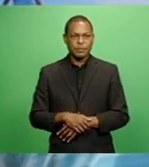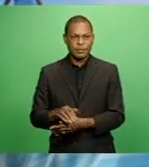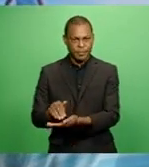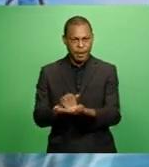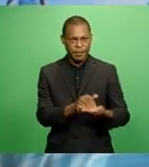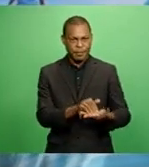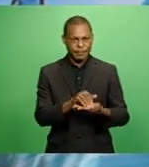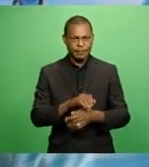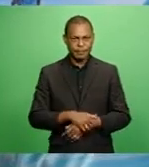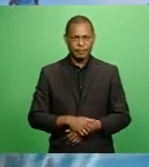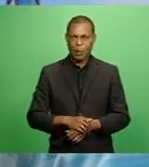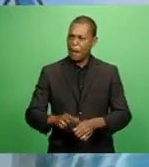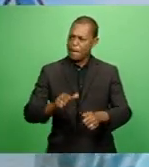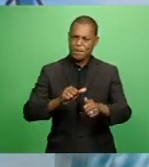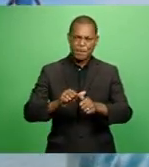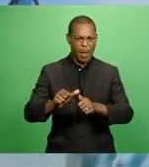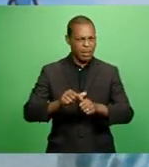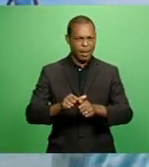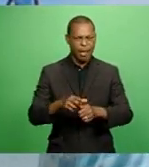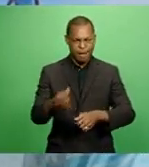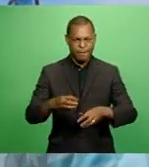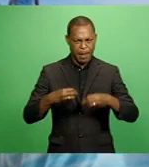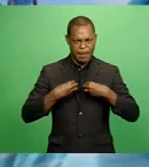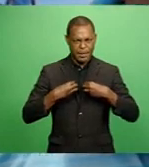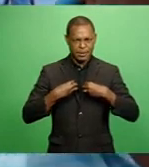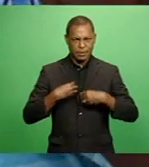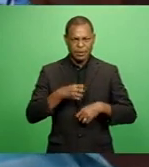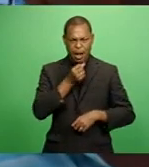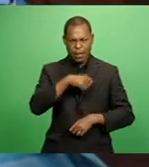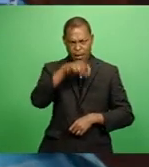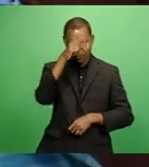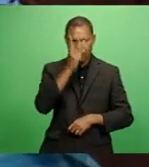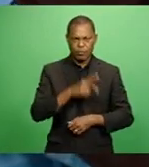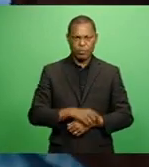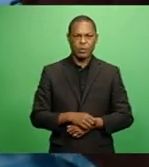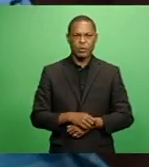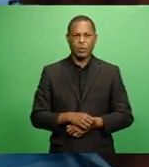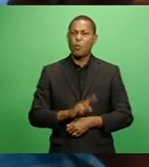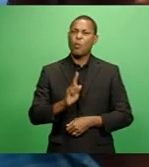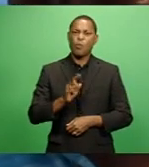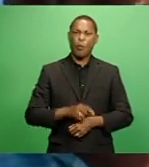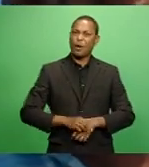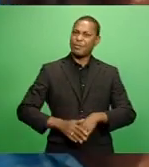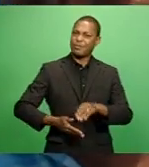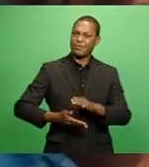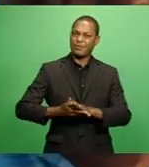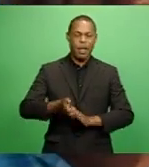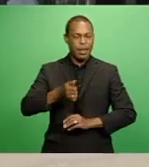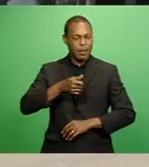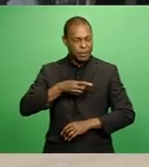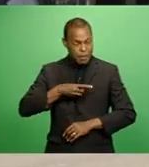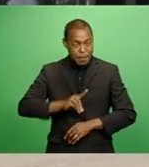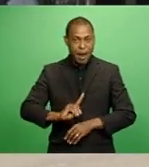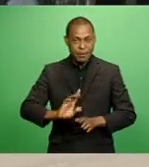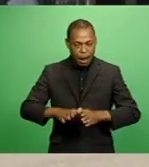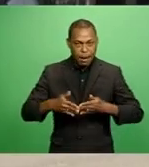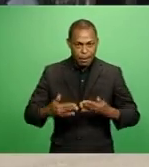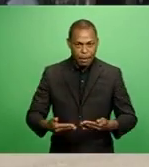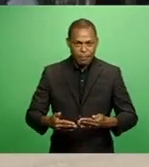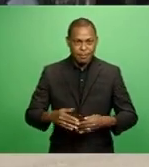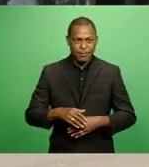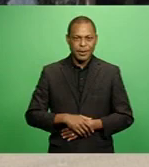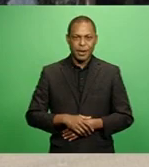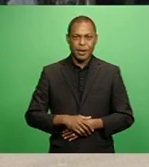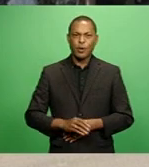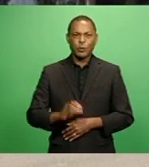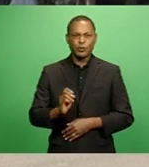Better to set up business here on Onkandavu and then export it. Yangona is on high demand and it's an expensive commodity right now. It's very